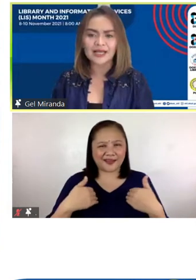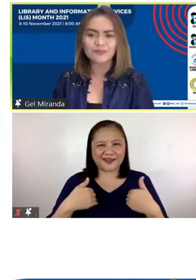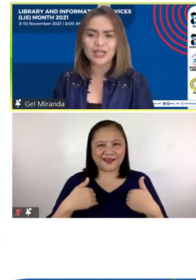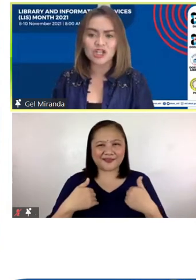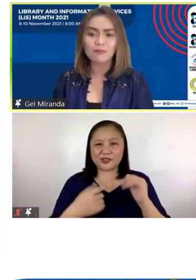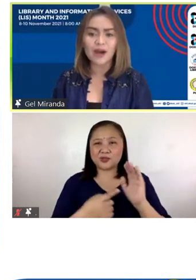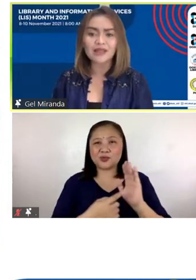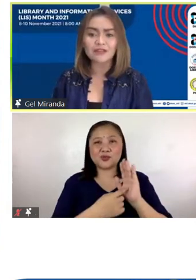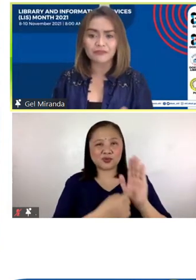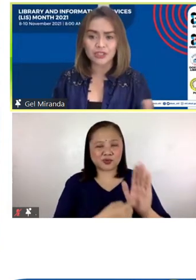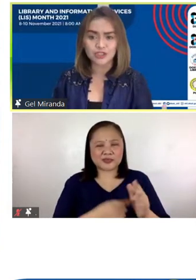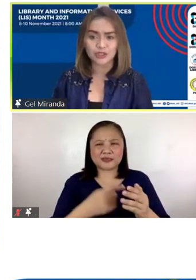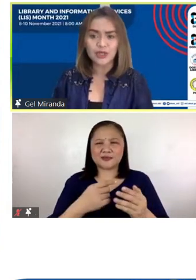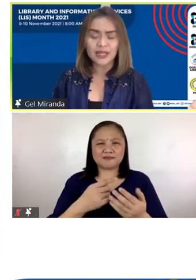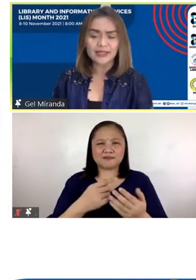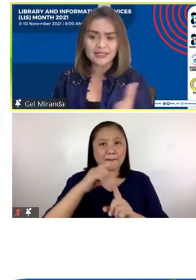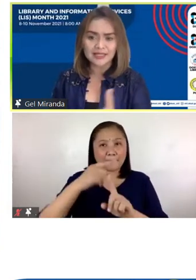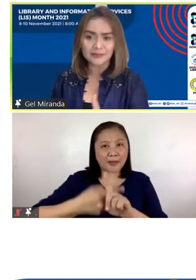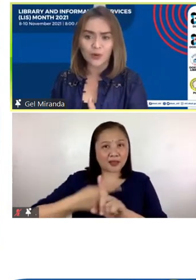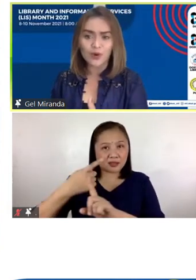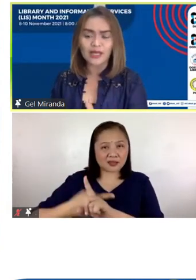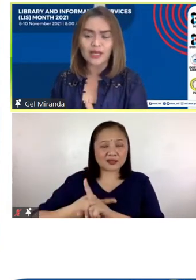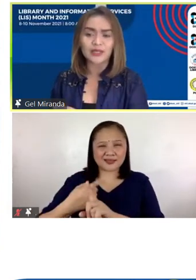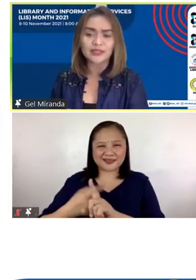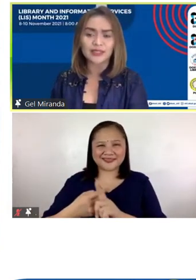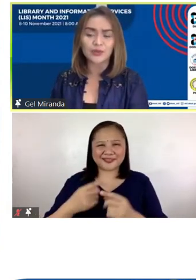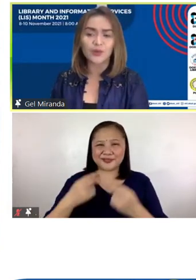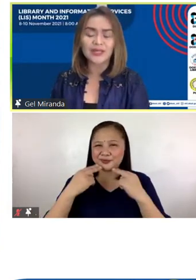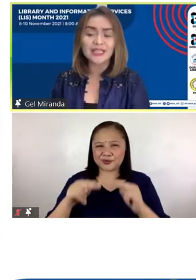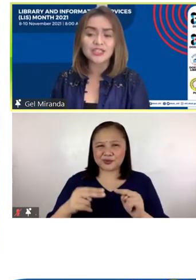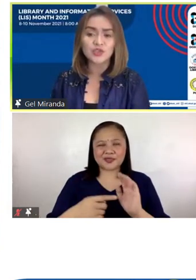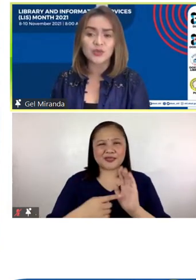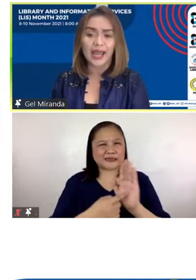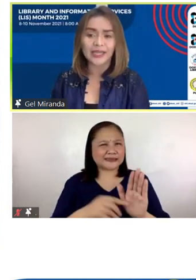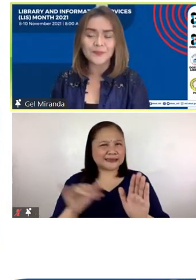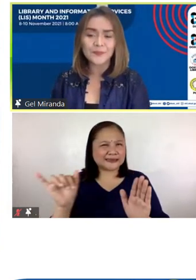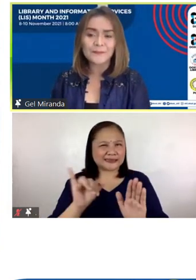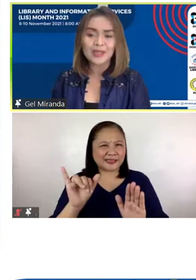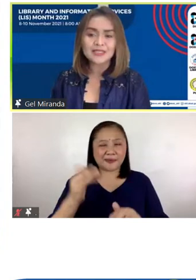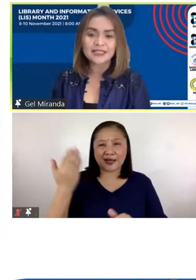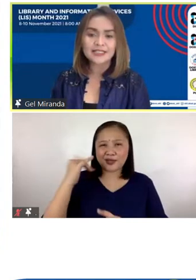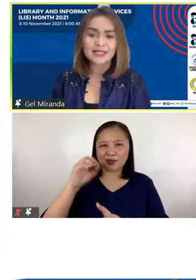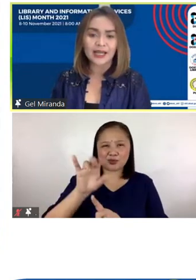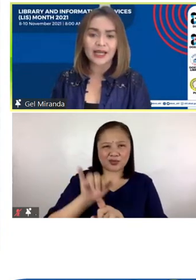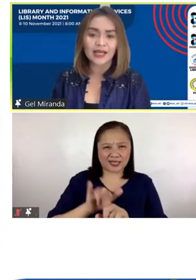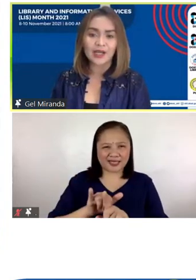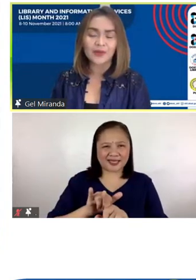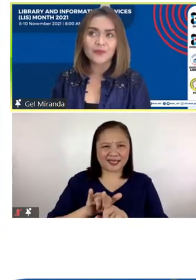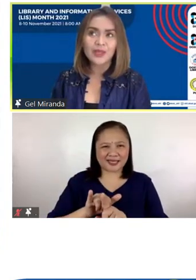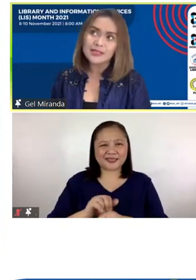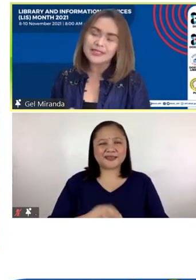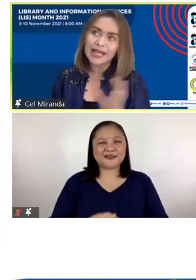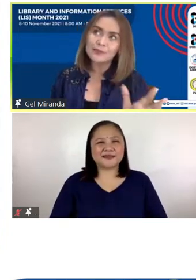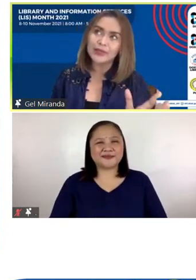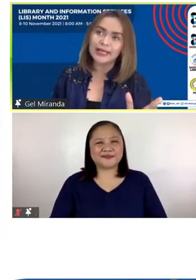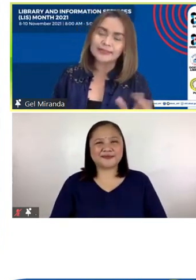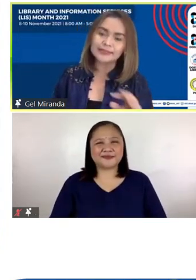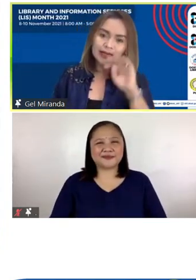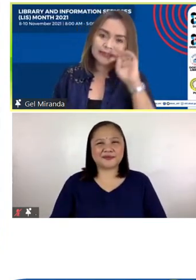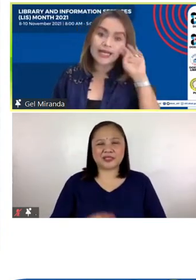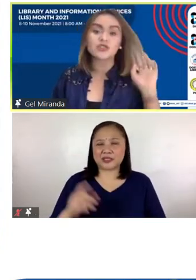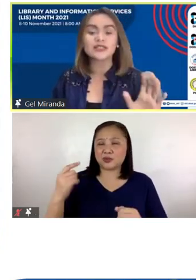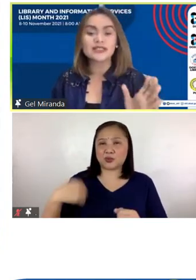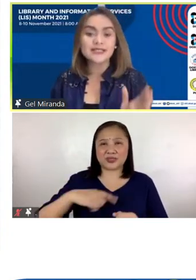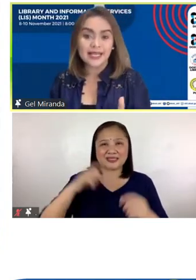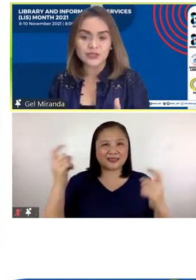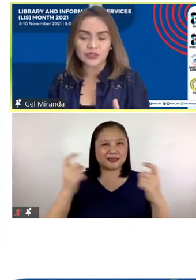inilalabas na special monthly feature. Next slide po. Katulad nitong last July, since sinelebrate natin